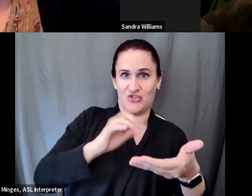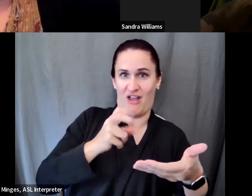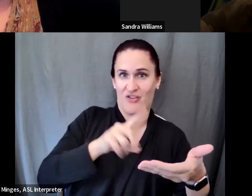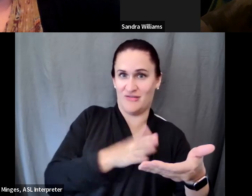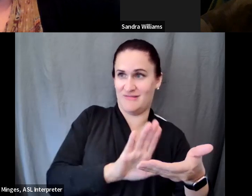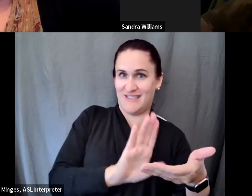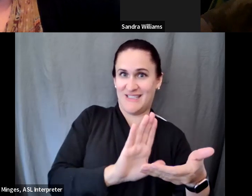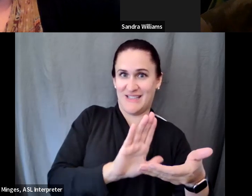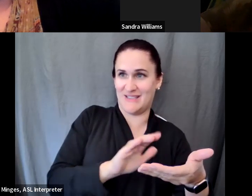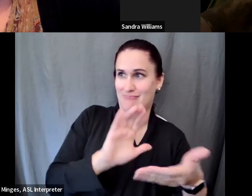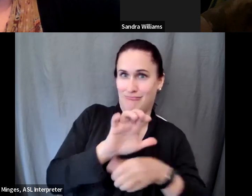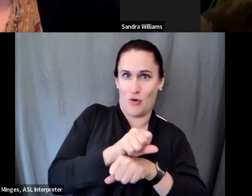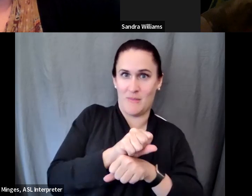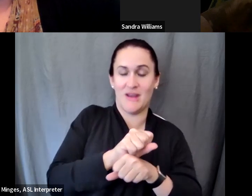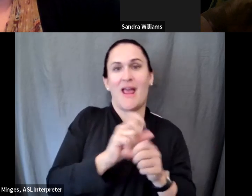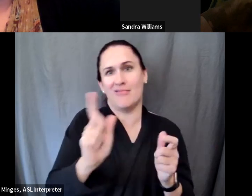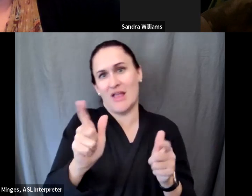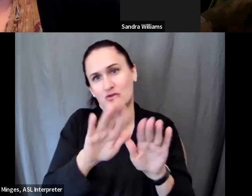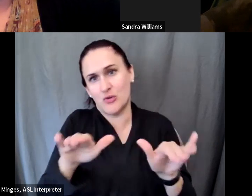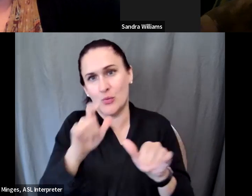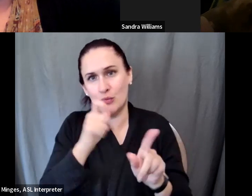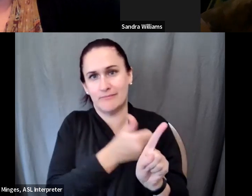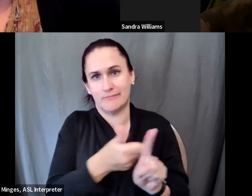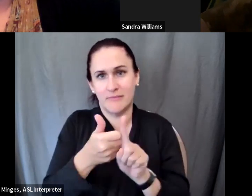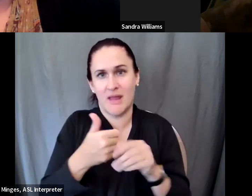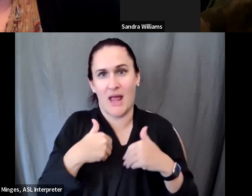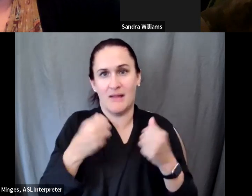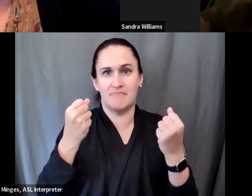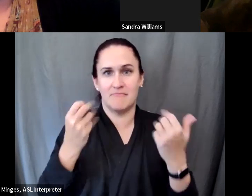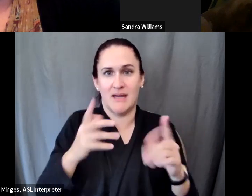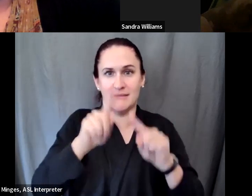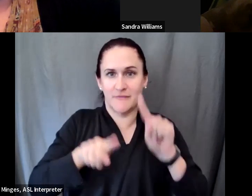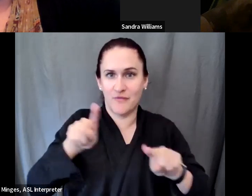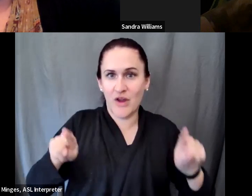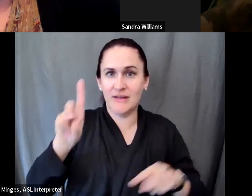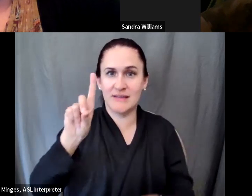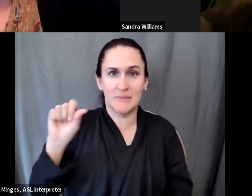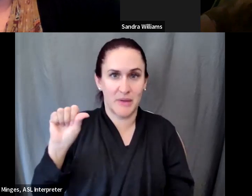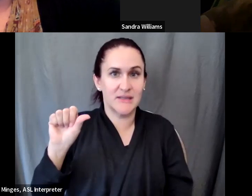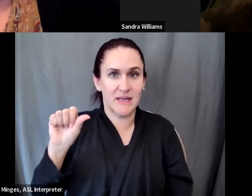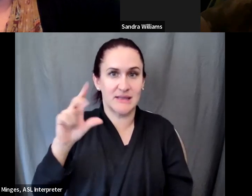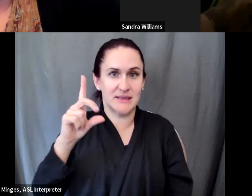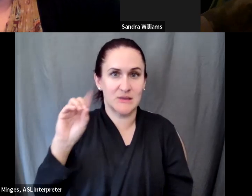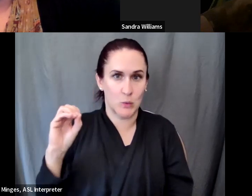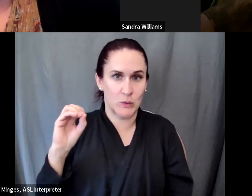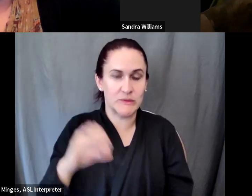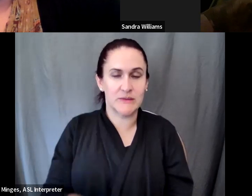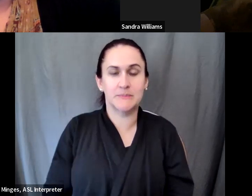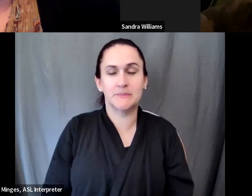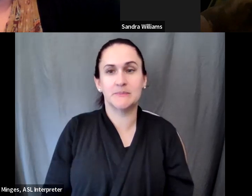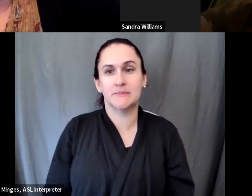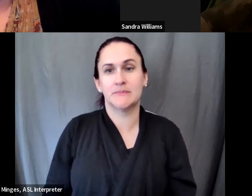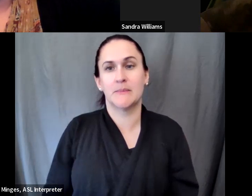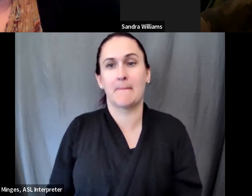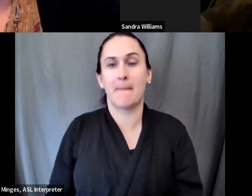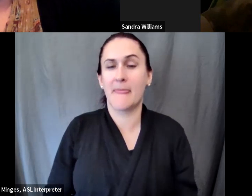later children who had lots of varying disabilities and disorders. You know, it